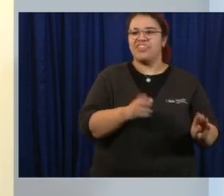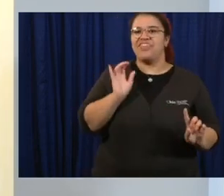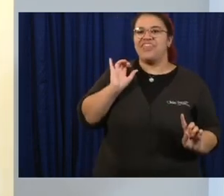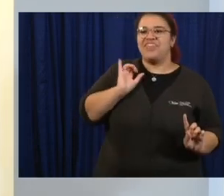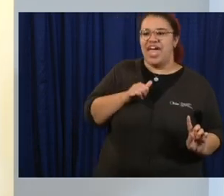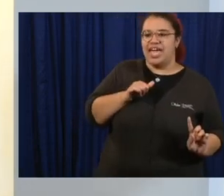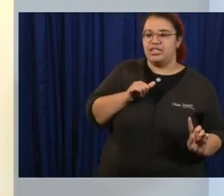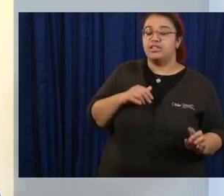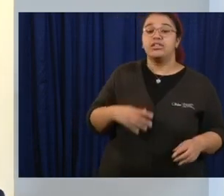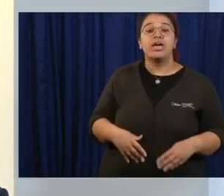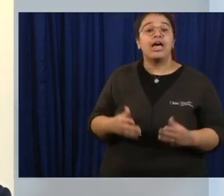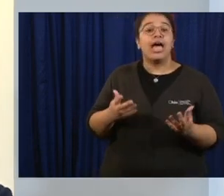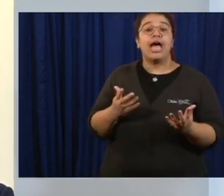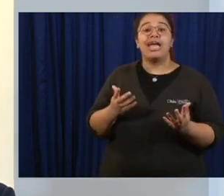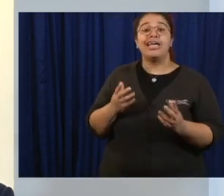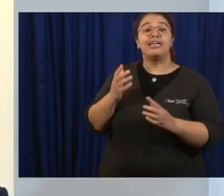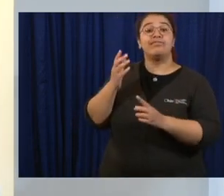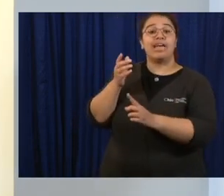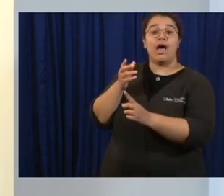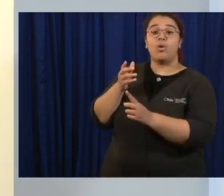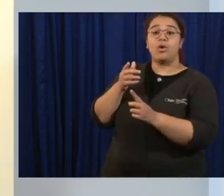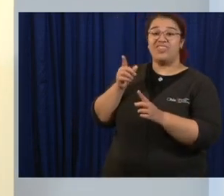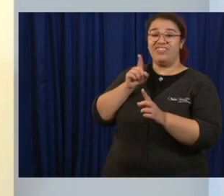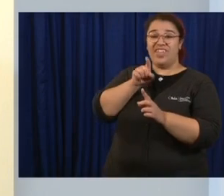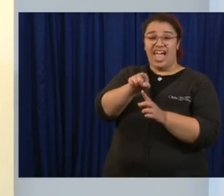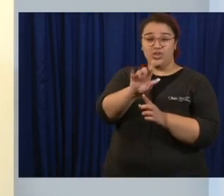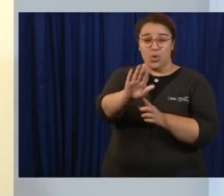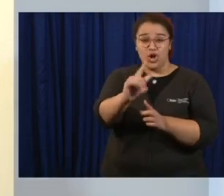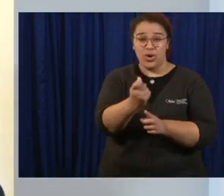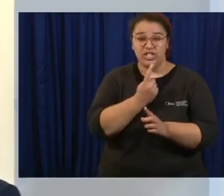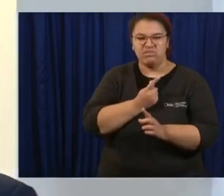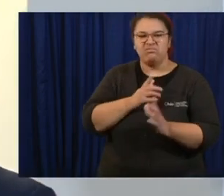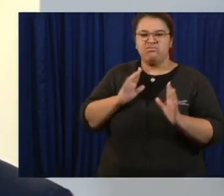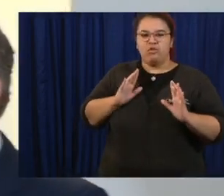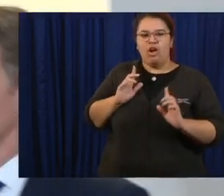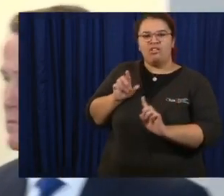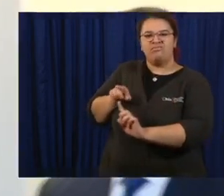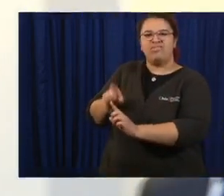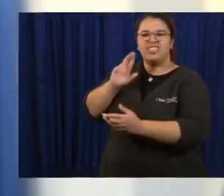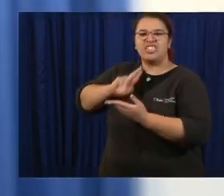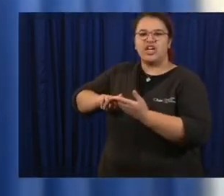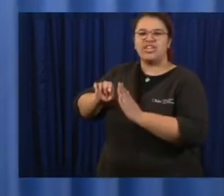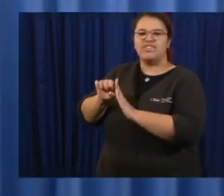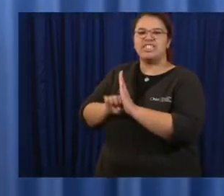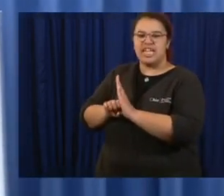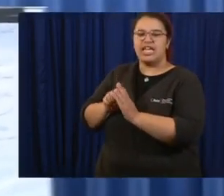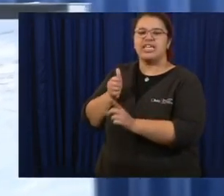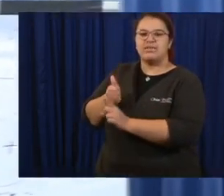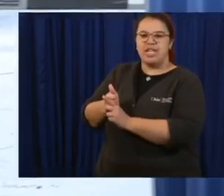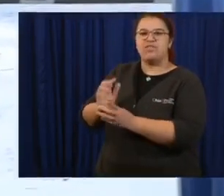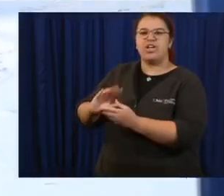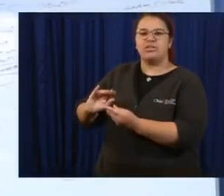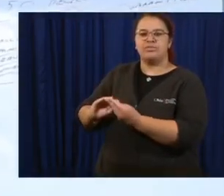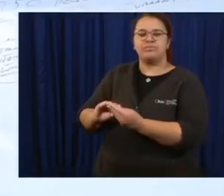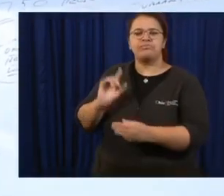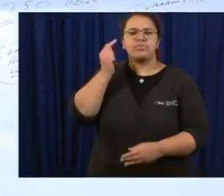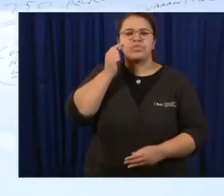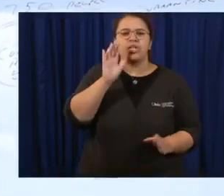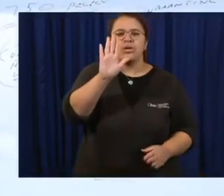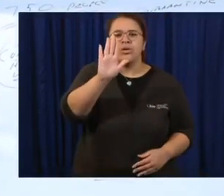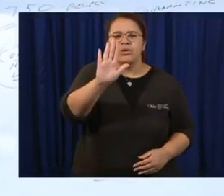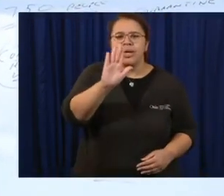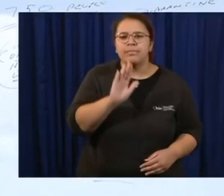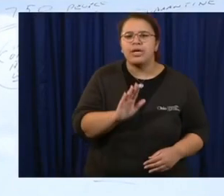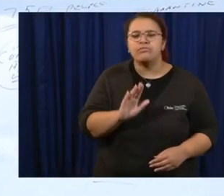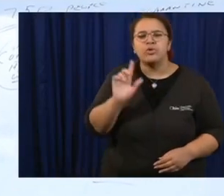State explain anything beyond that we're not aware of. But John, let me ask you, the former Secretary of State,